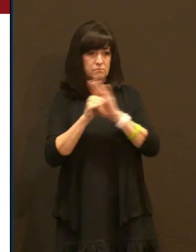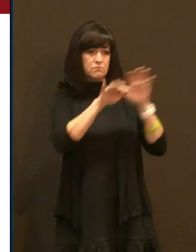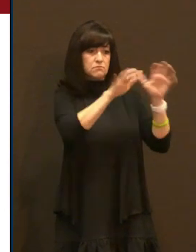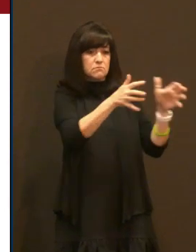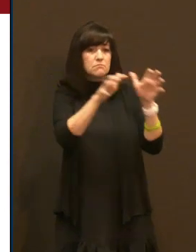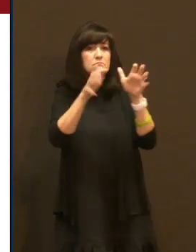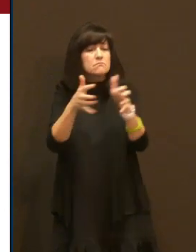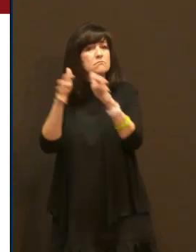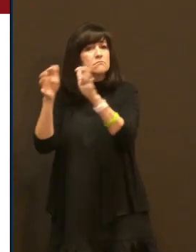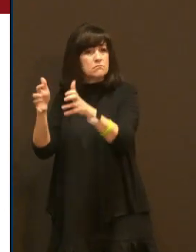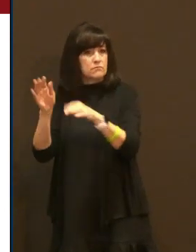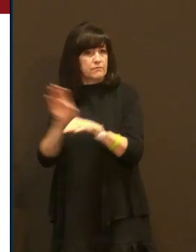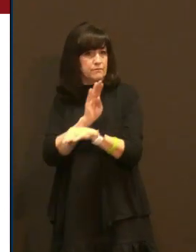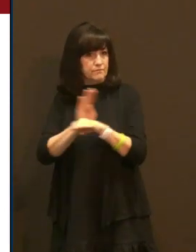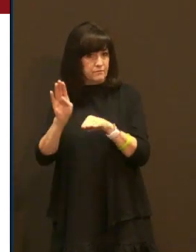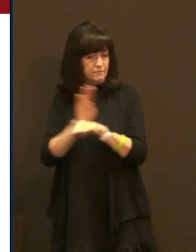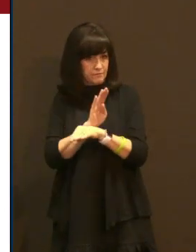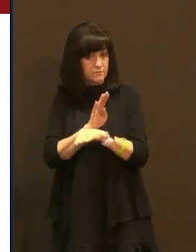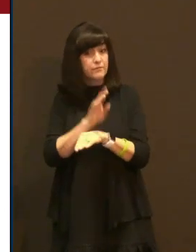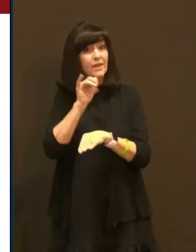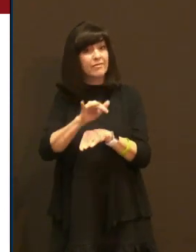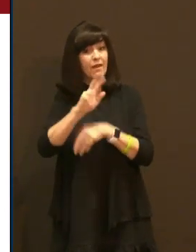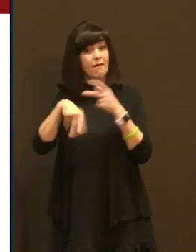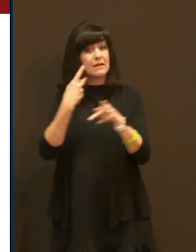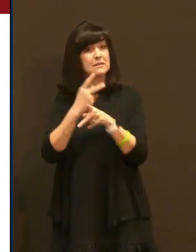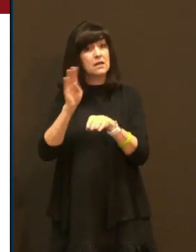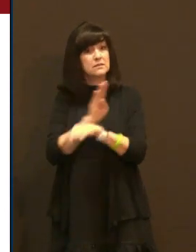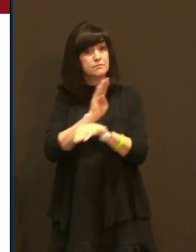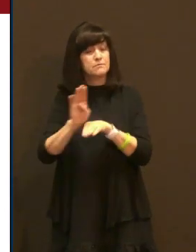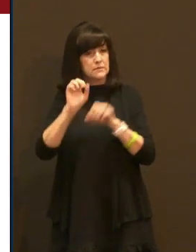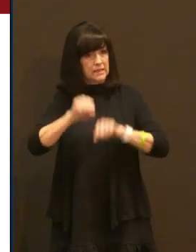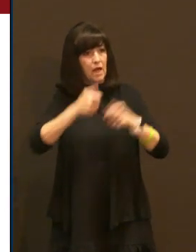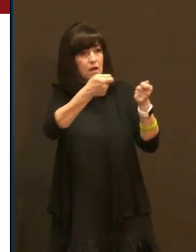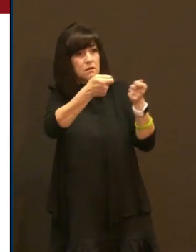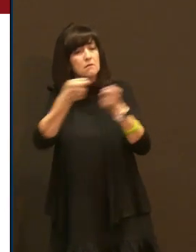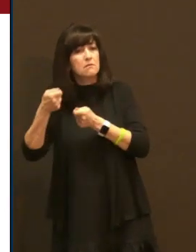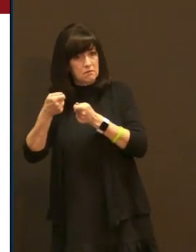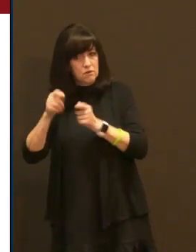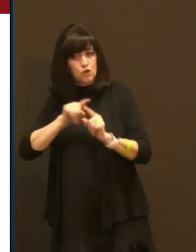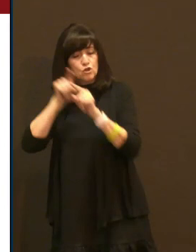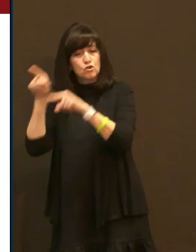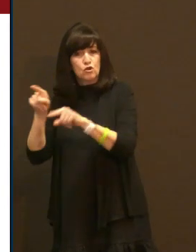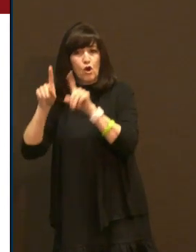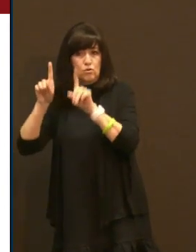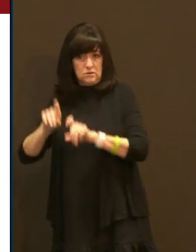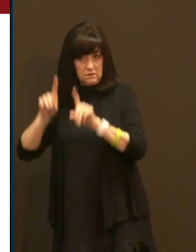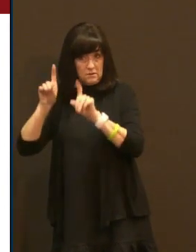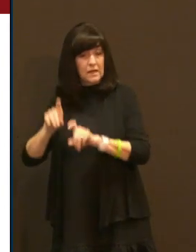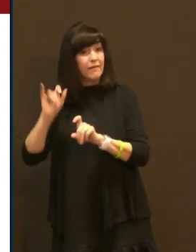should consider testing, and that guidance is now available online at